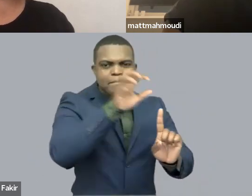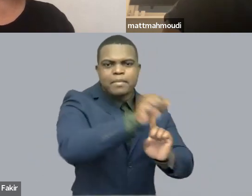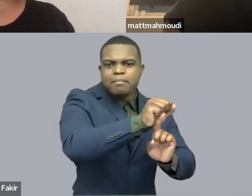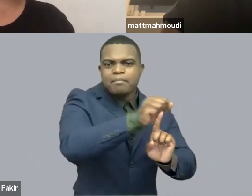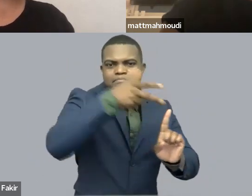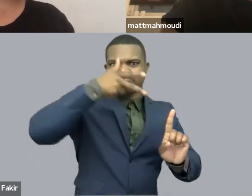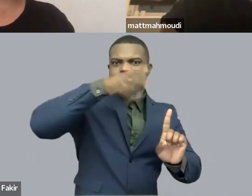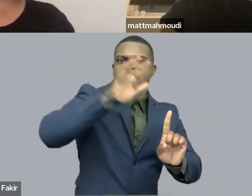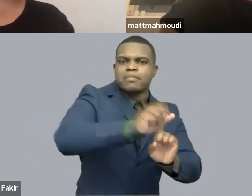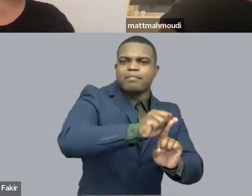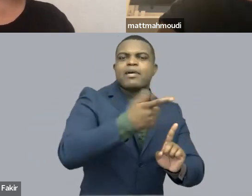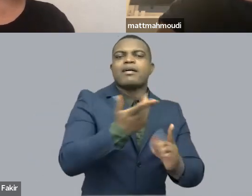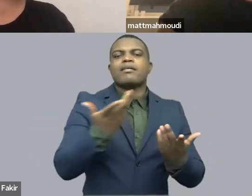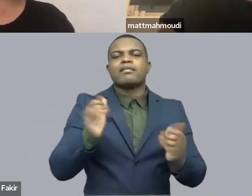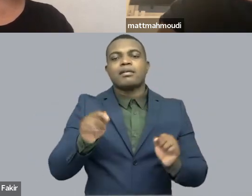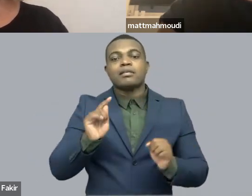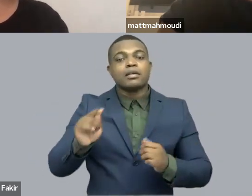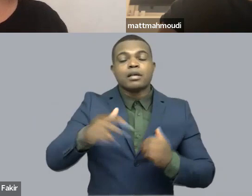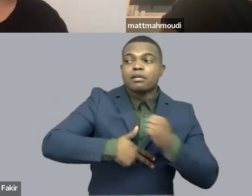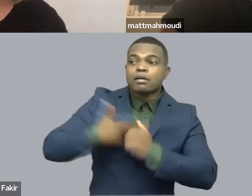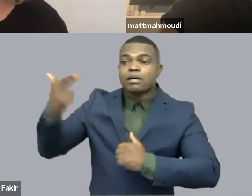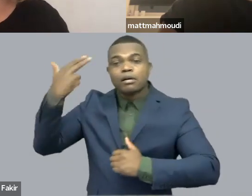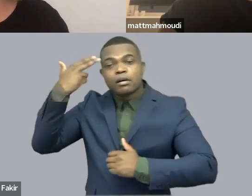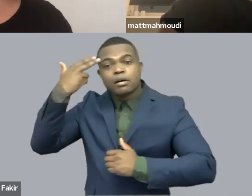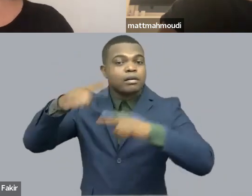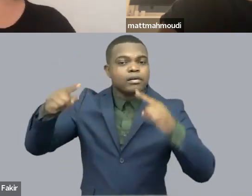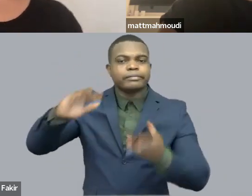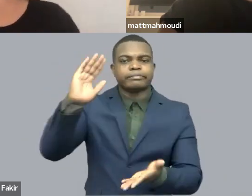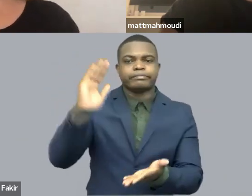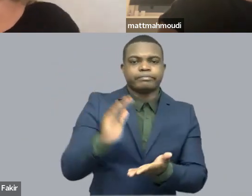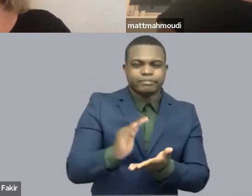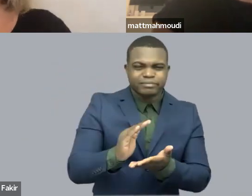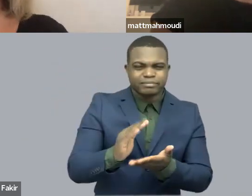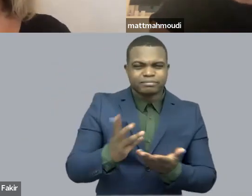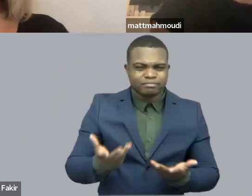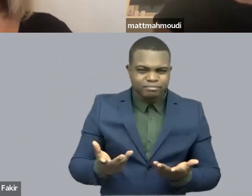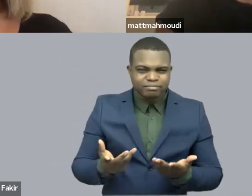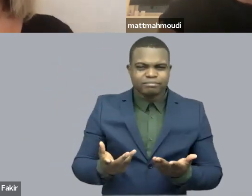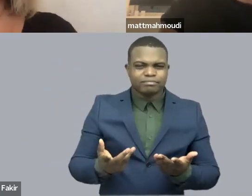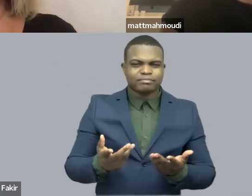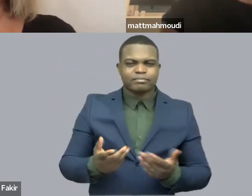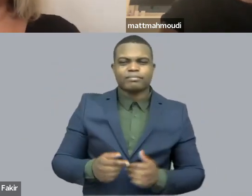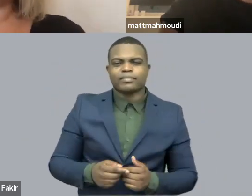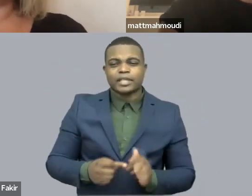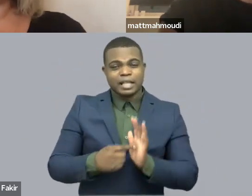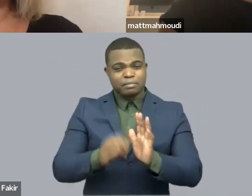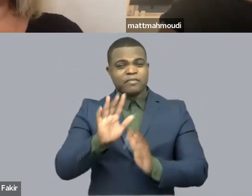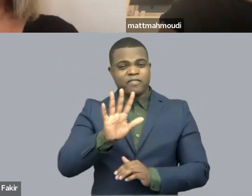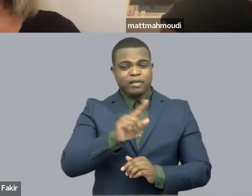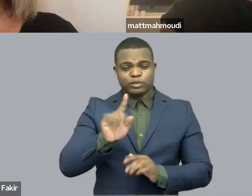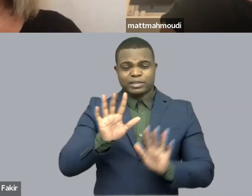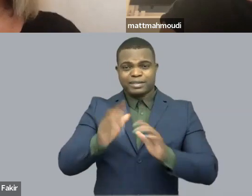doesn't actually change the biases held by police. So if there's discriminatory practices of policing happening in law